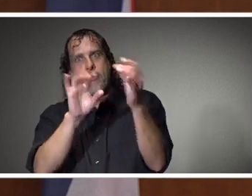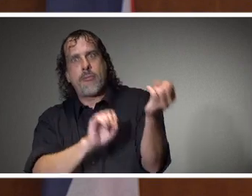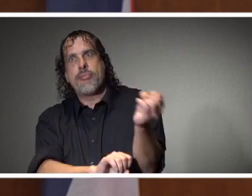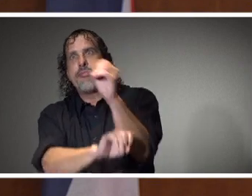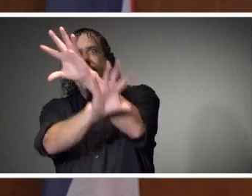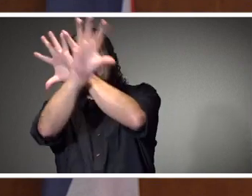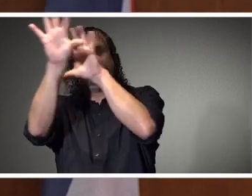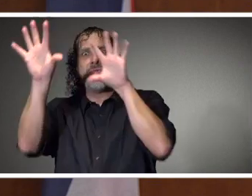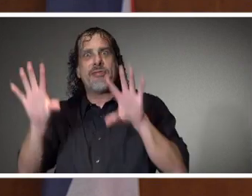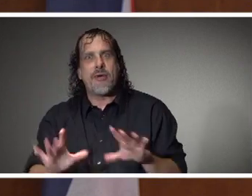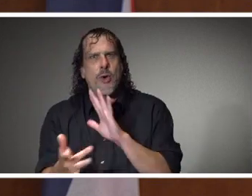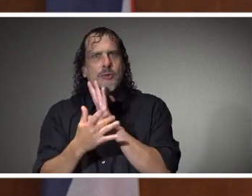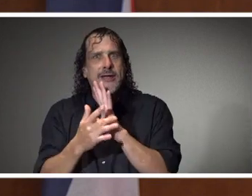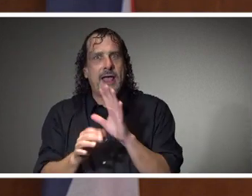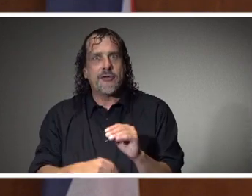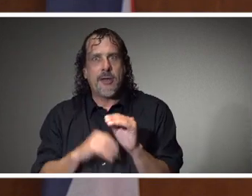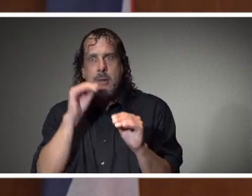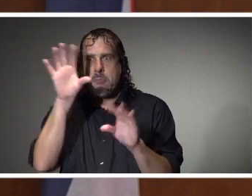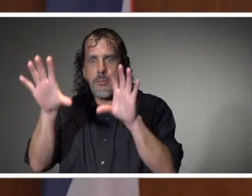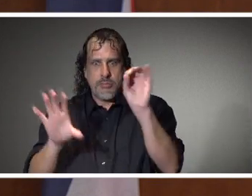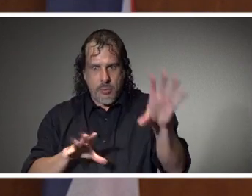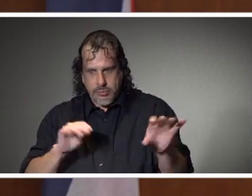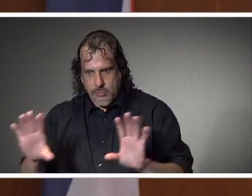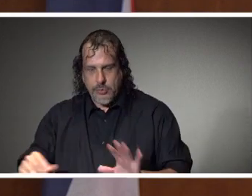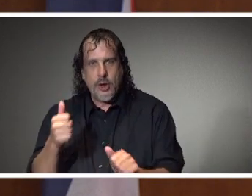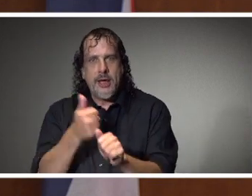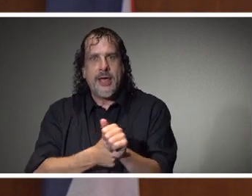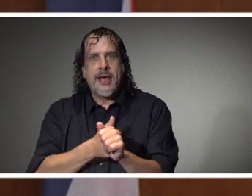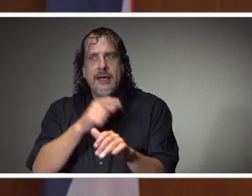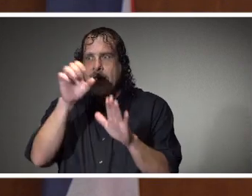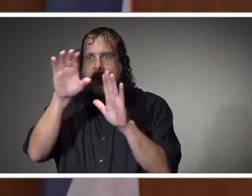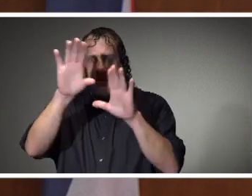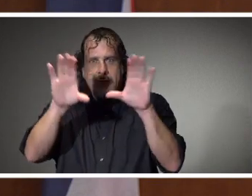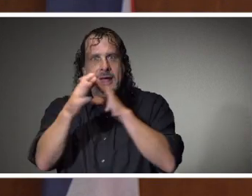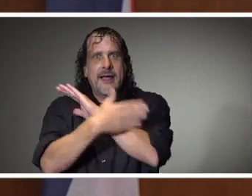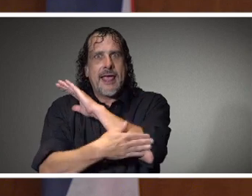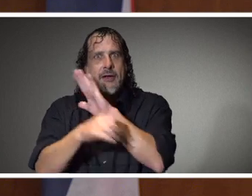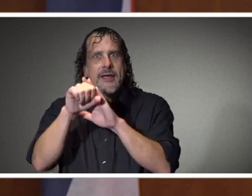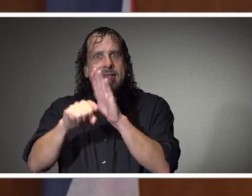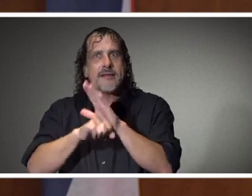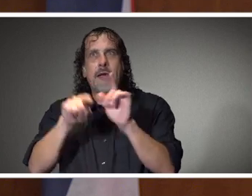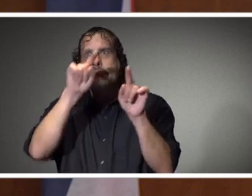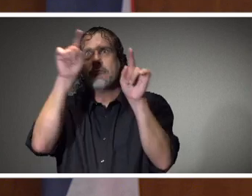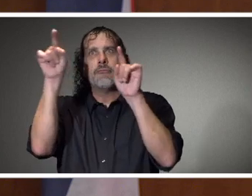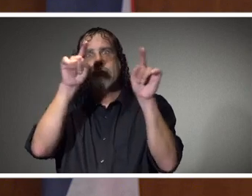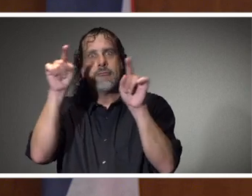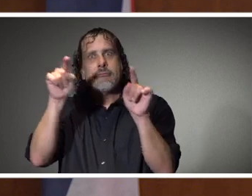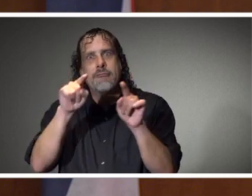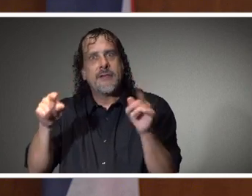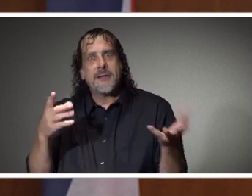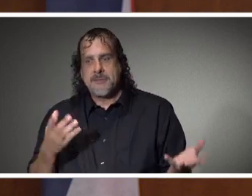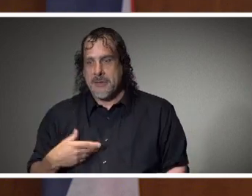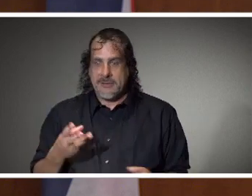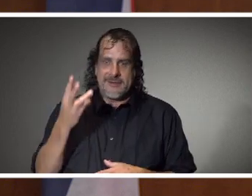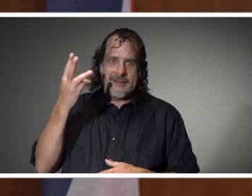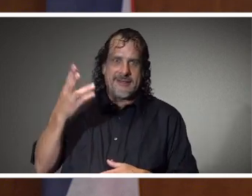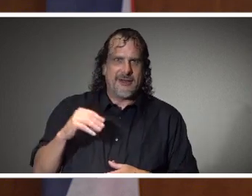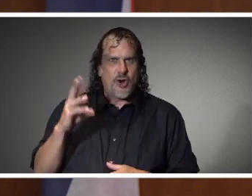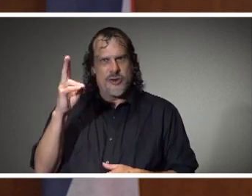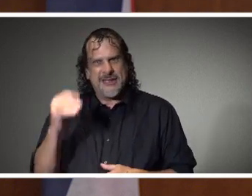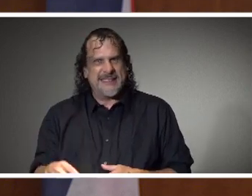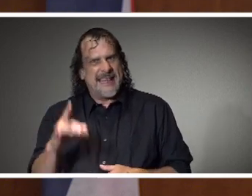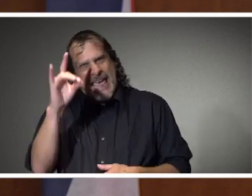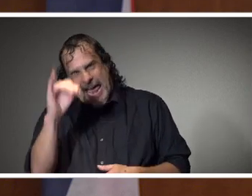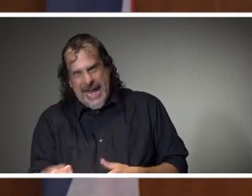adequate technology such that we could put that calculus teacher in classrooms in 6 or 8 or 60 or